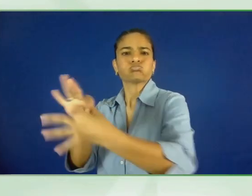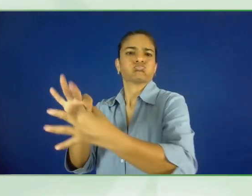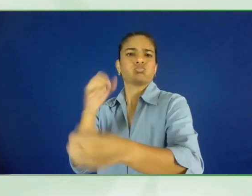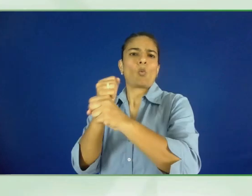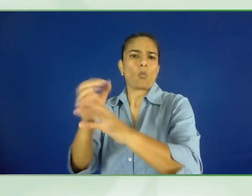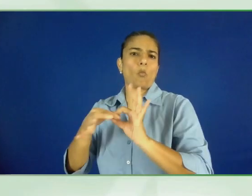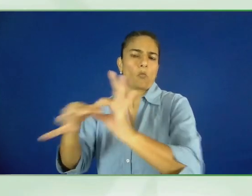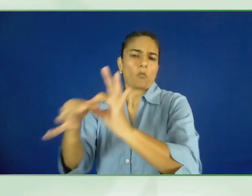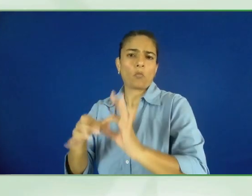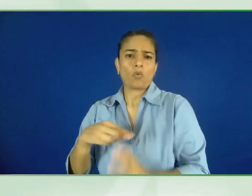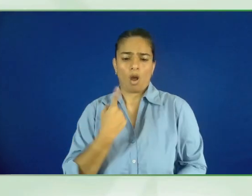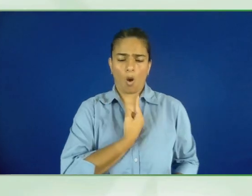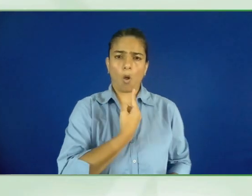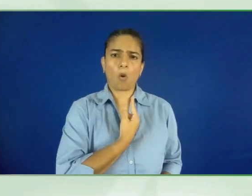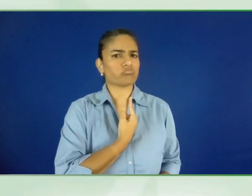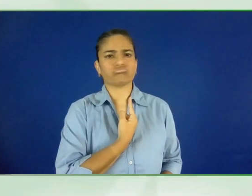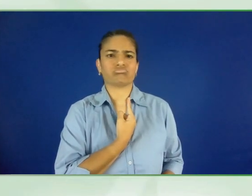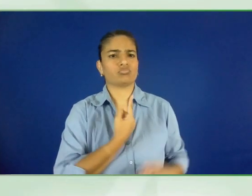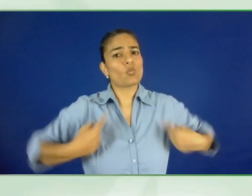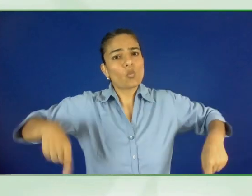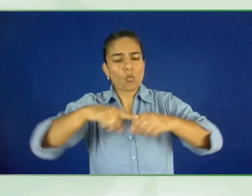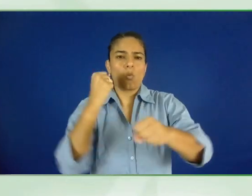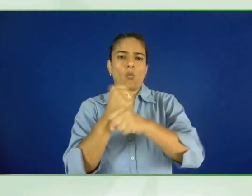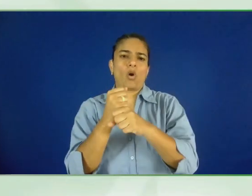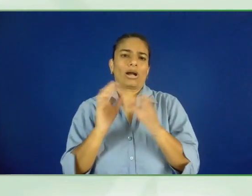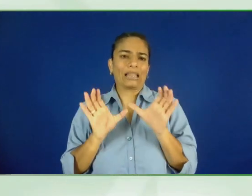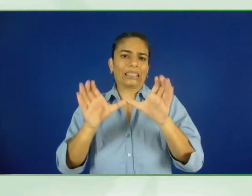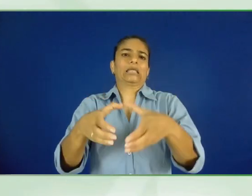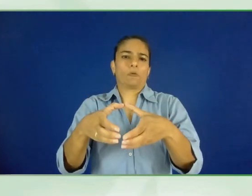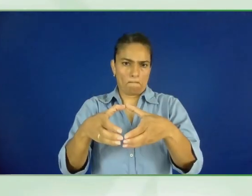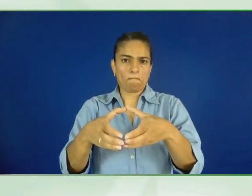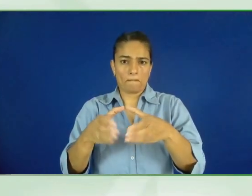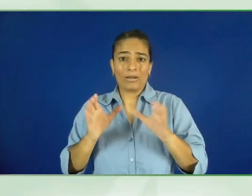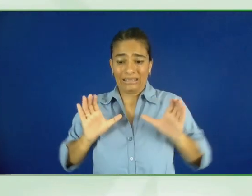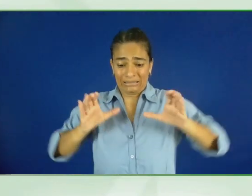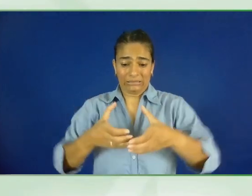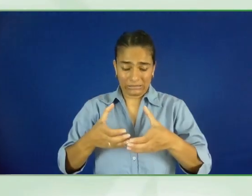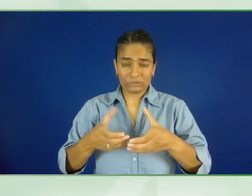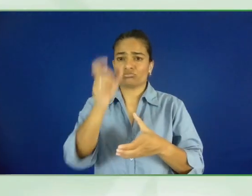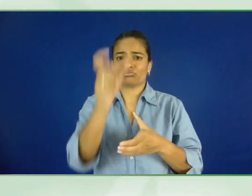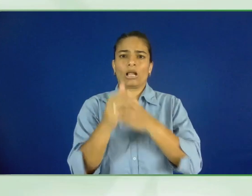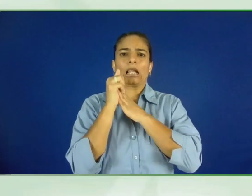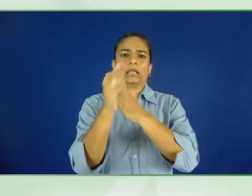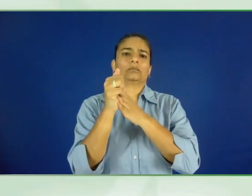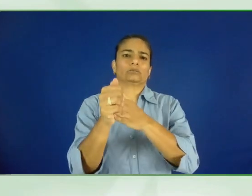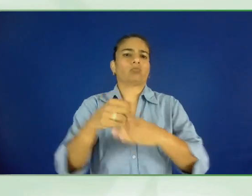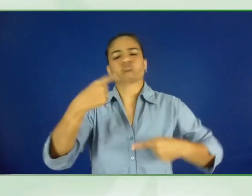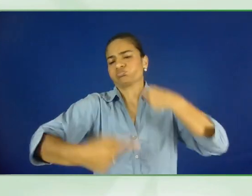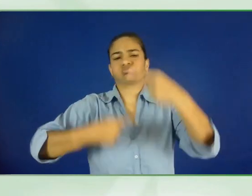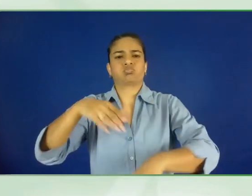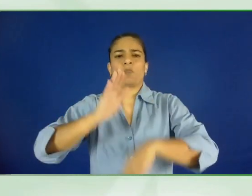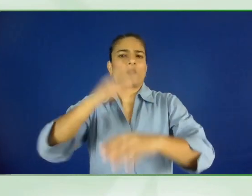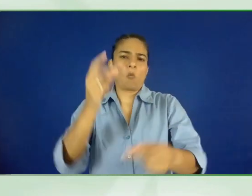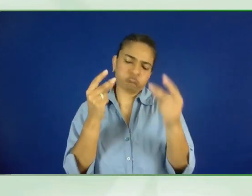team effort. You can move as a group or a league of people, and then you are much more effective at affecting change once you have